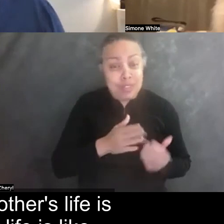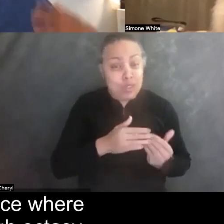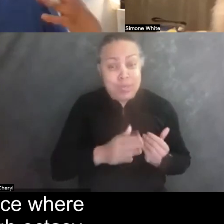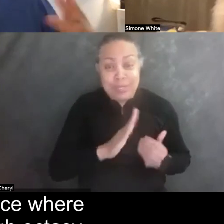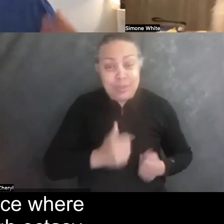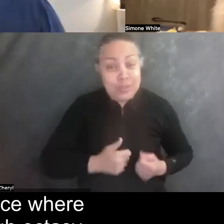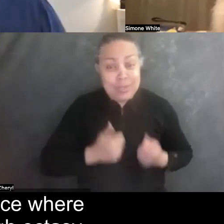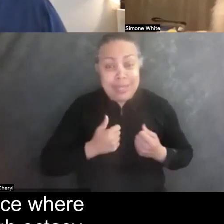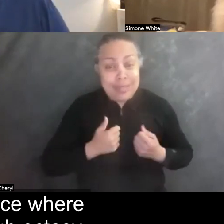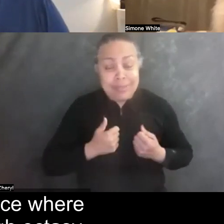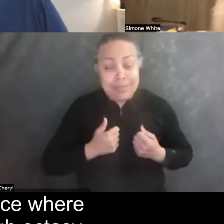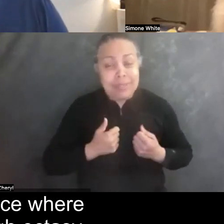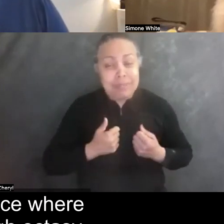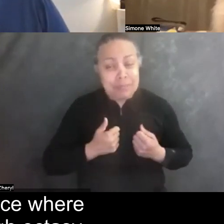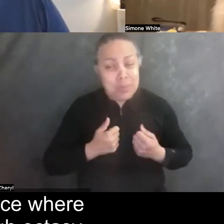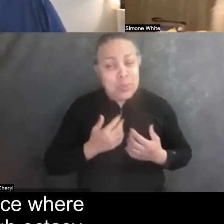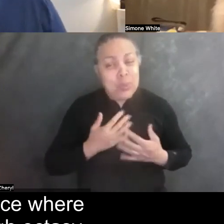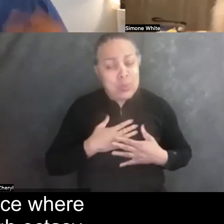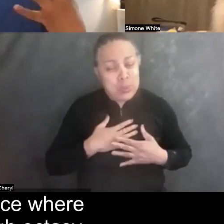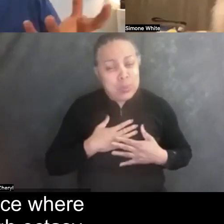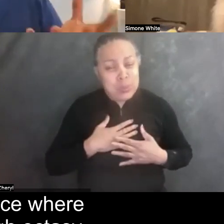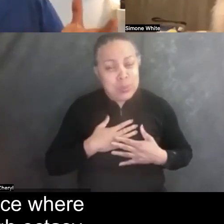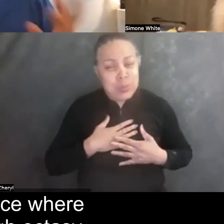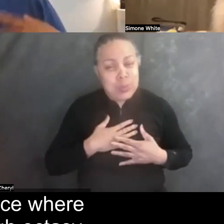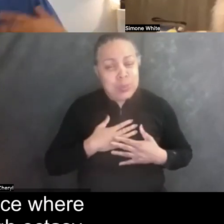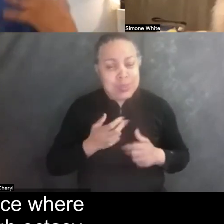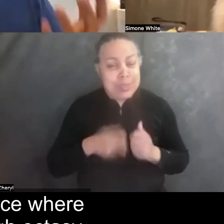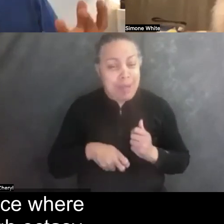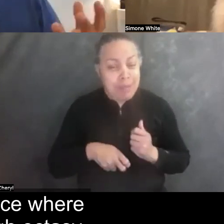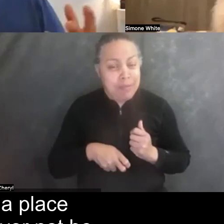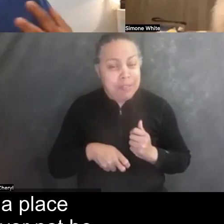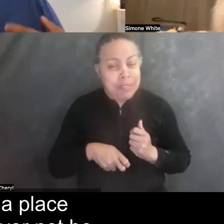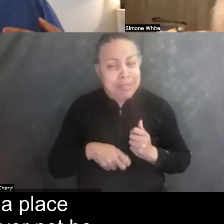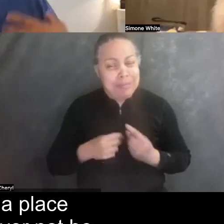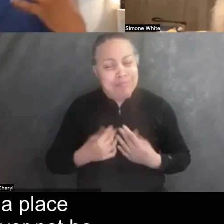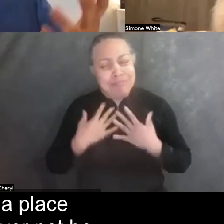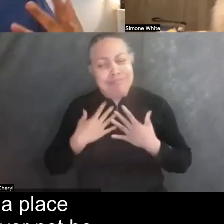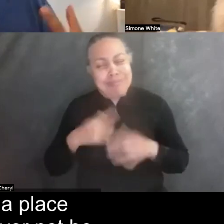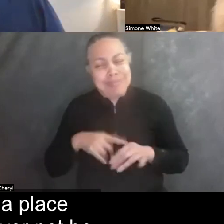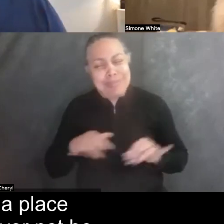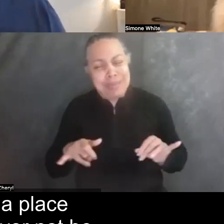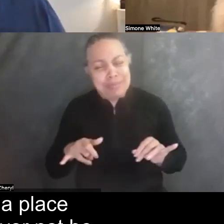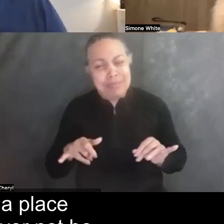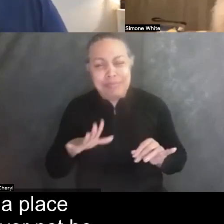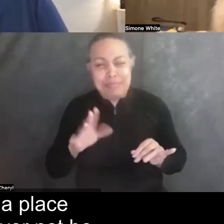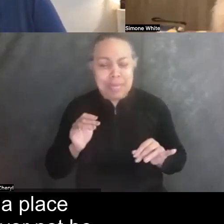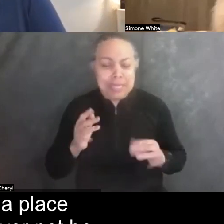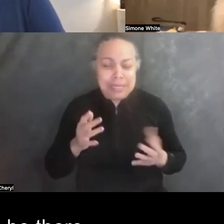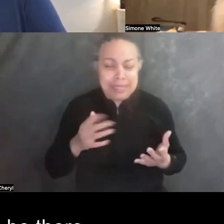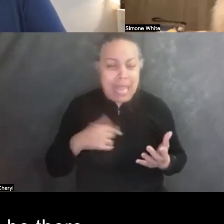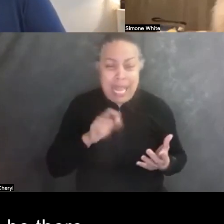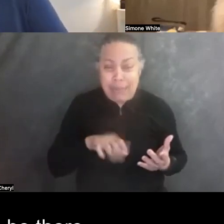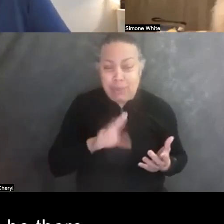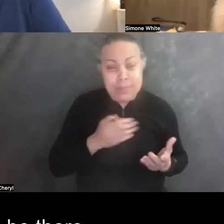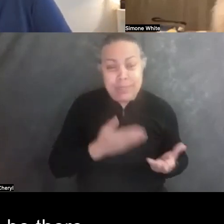like, that's a place where it's like a tough ecstasy, but it's like a place that I could never not be.